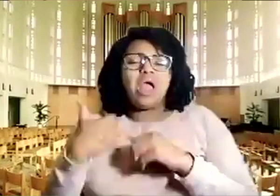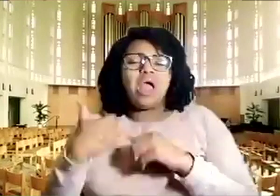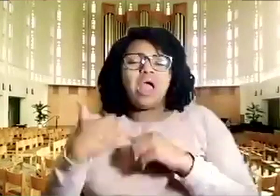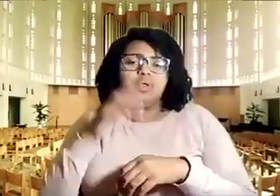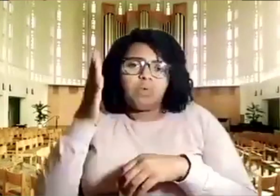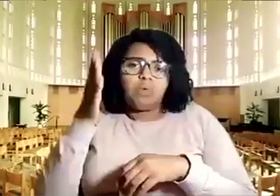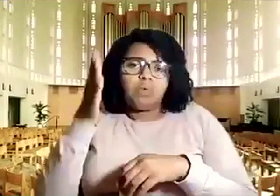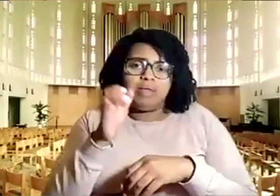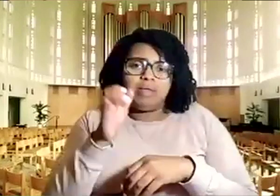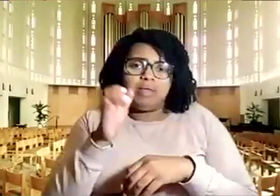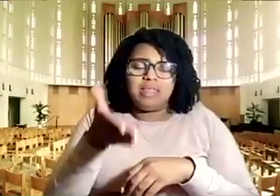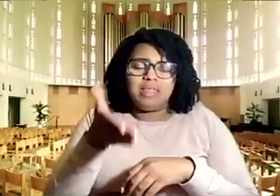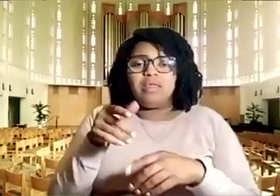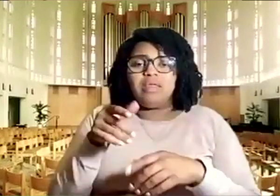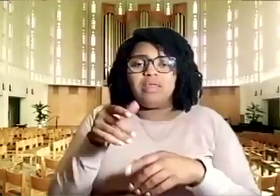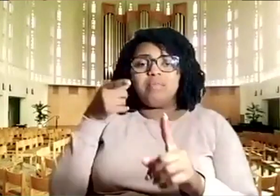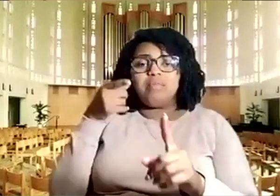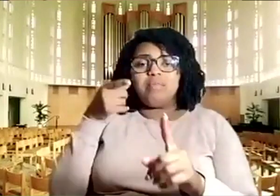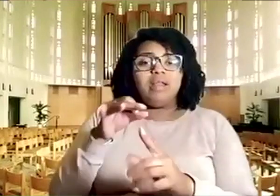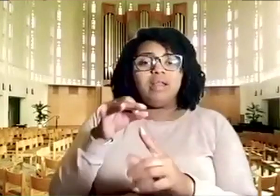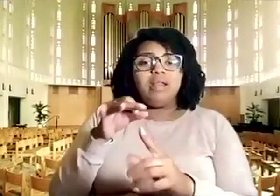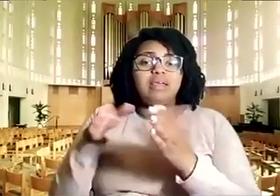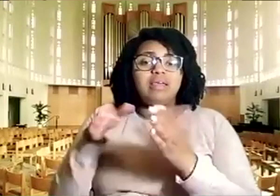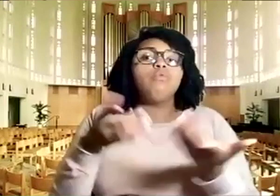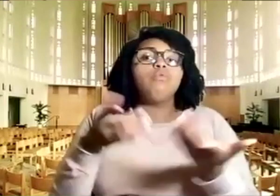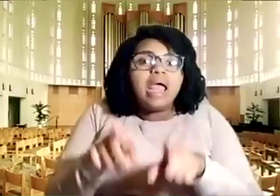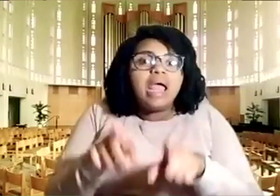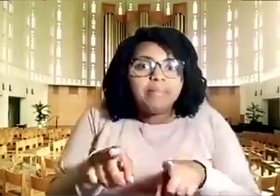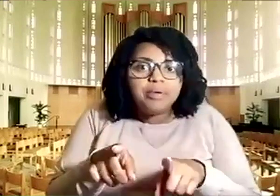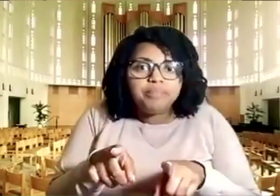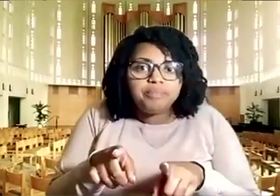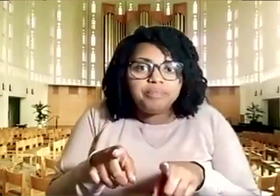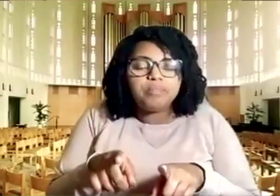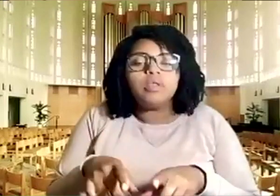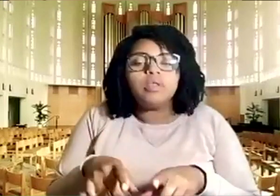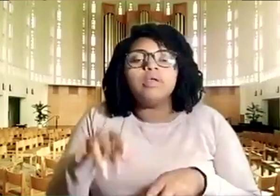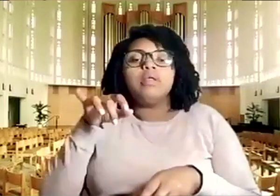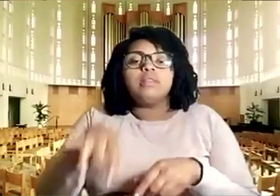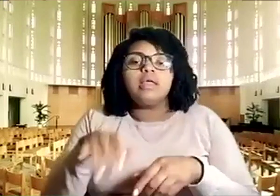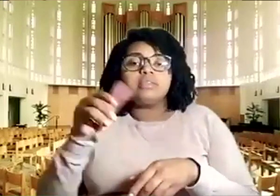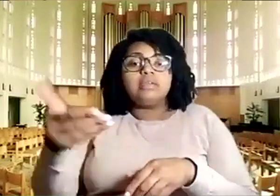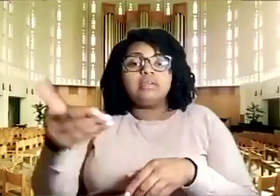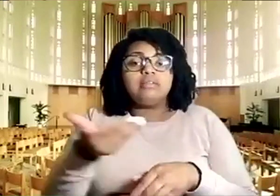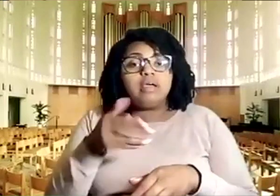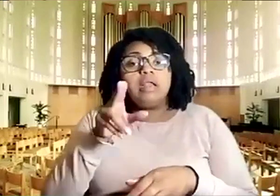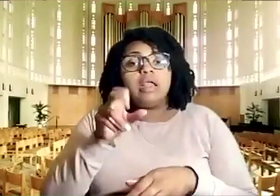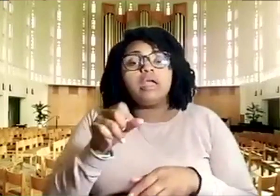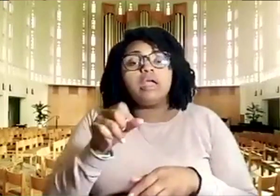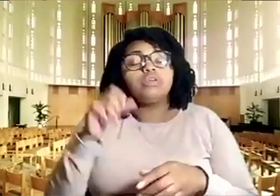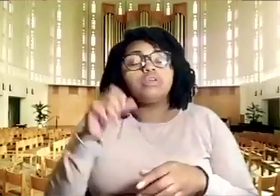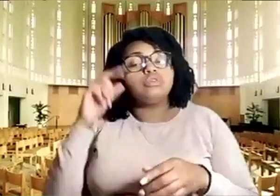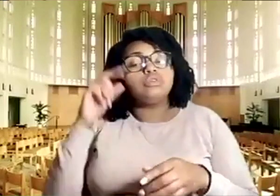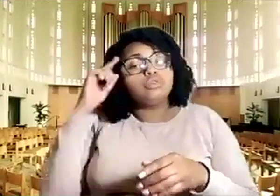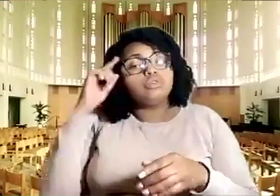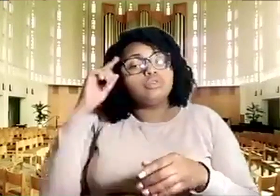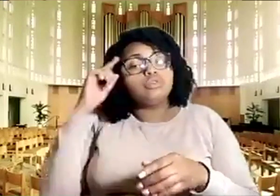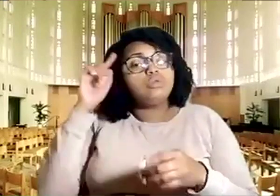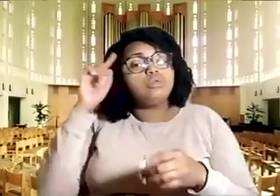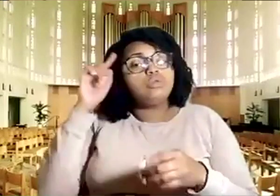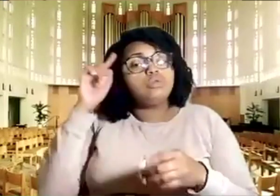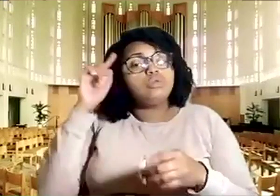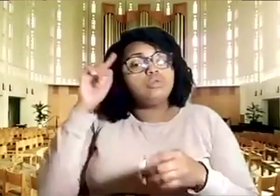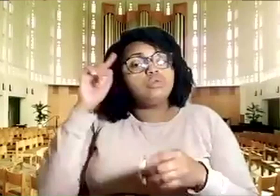death. It's inviting us to think about what comfort looks like